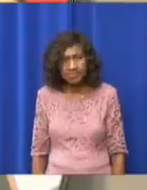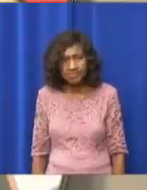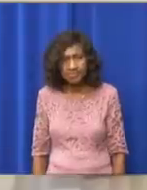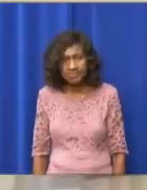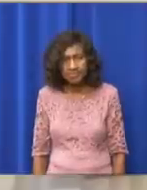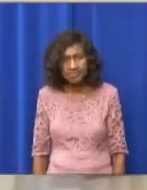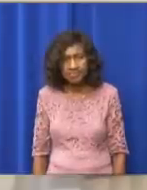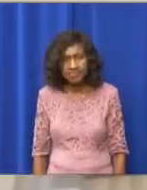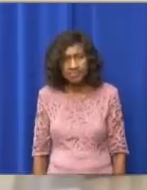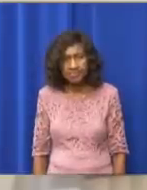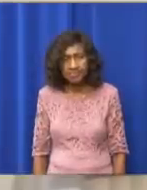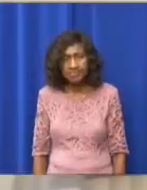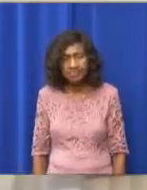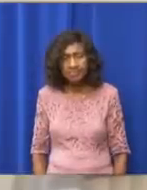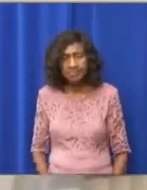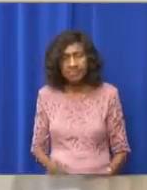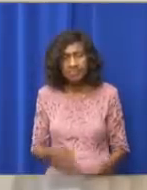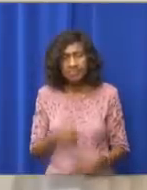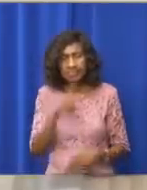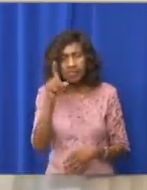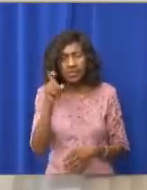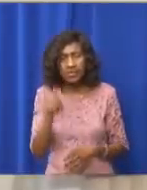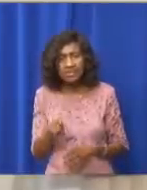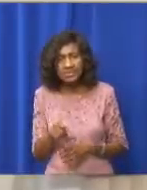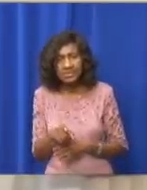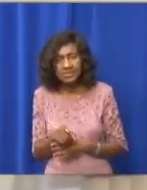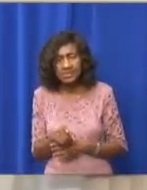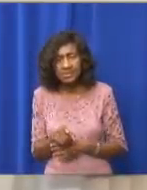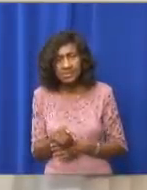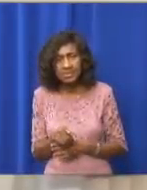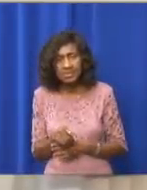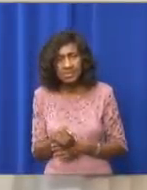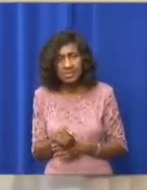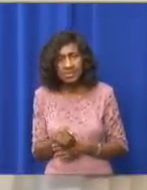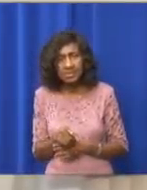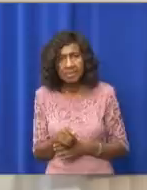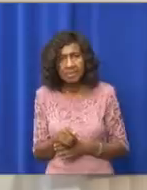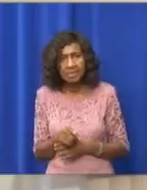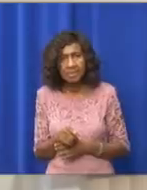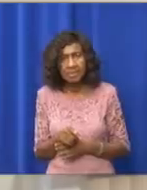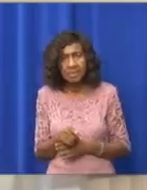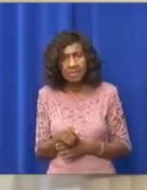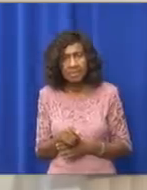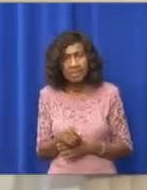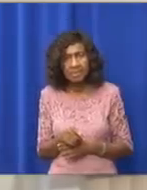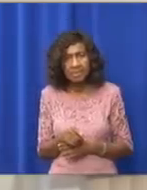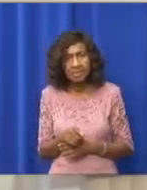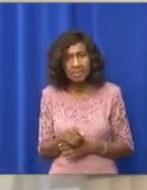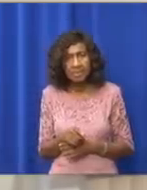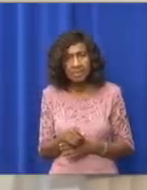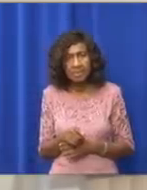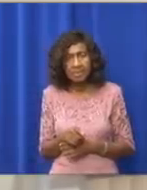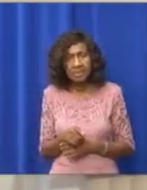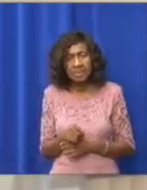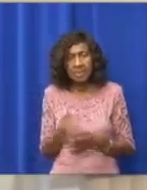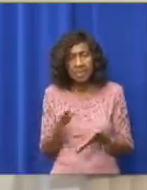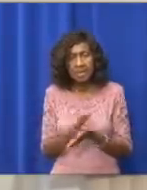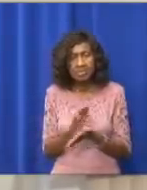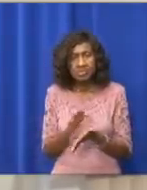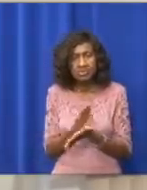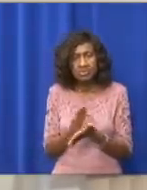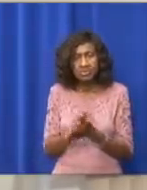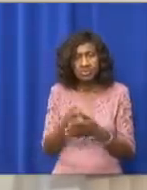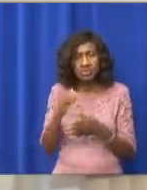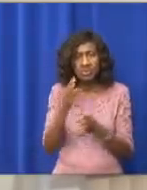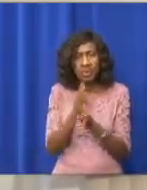Okay, thank you for that. Now, there's a particular situation that was brought to my attention in relation to school bus operators